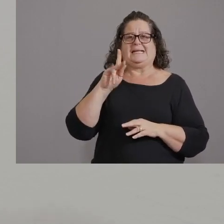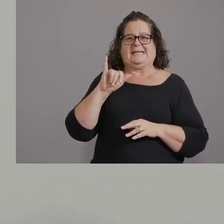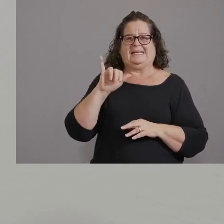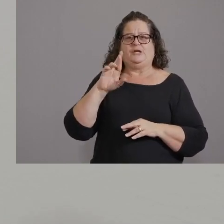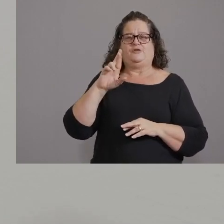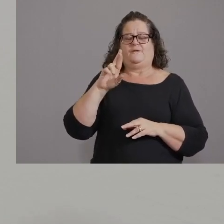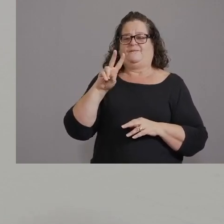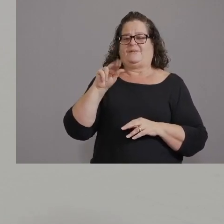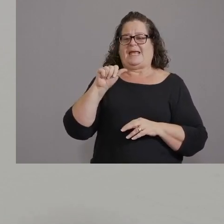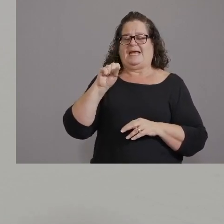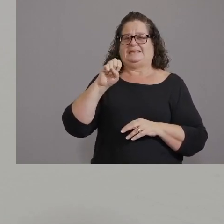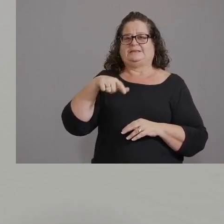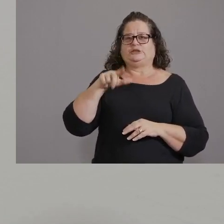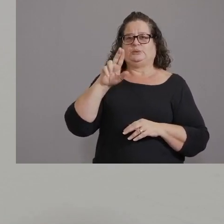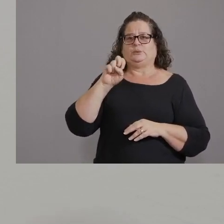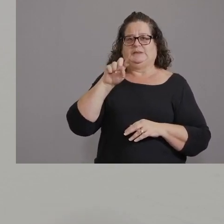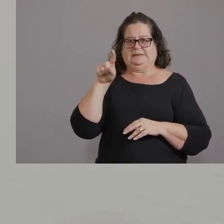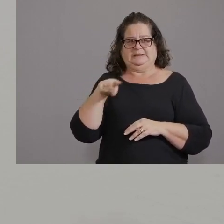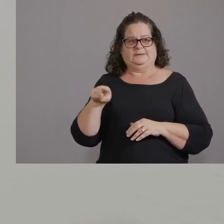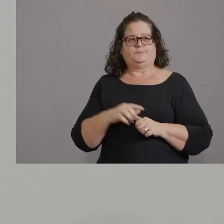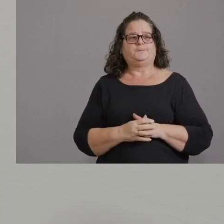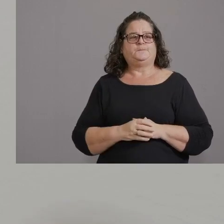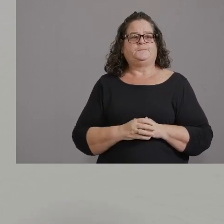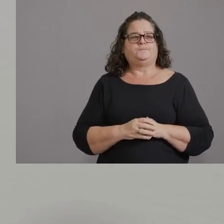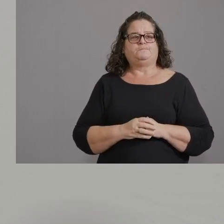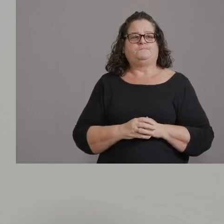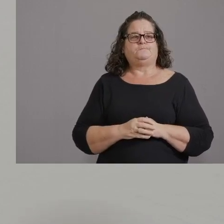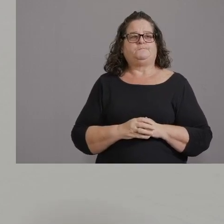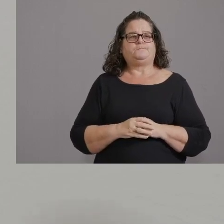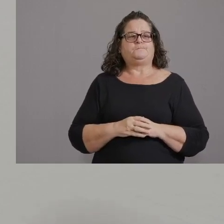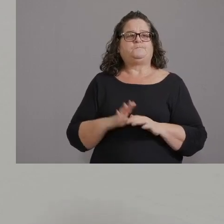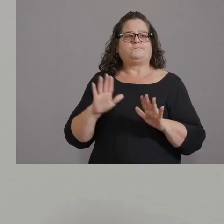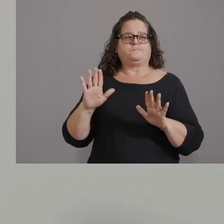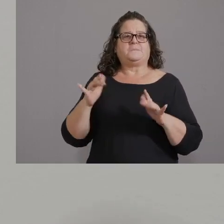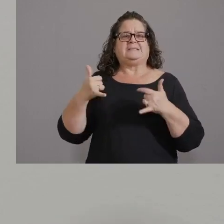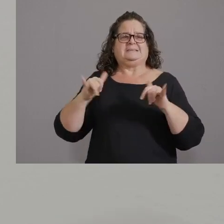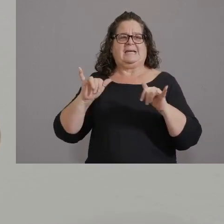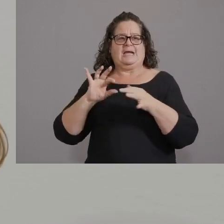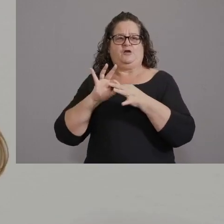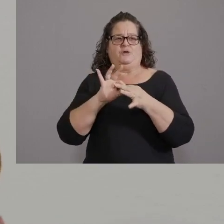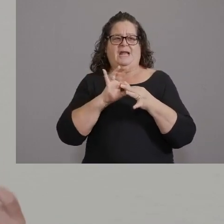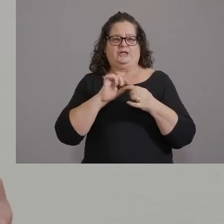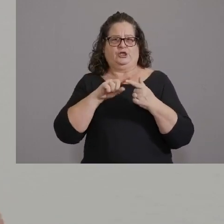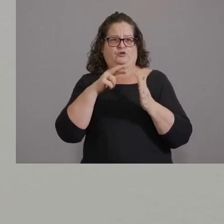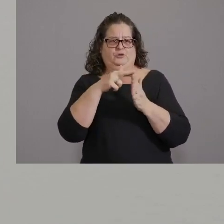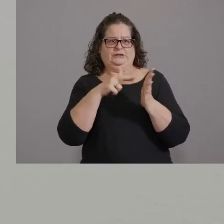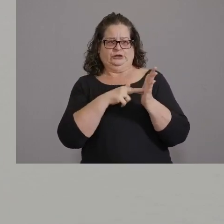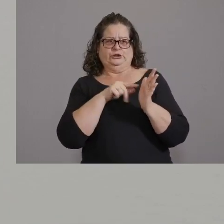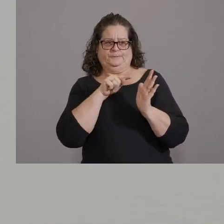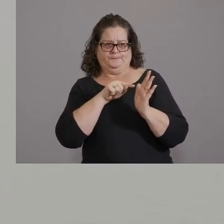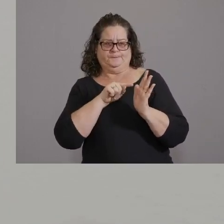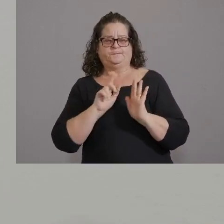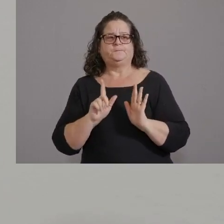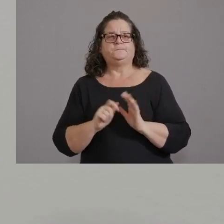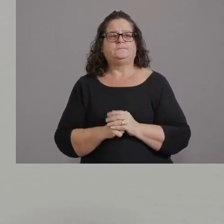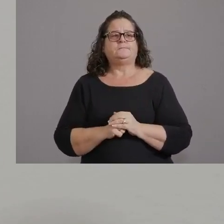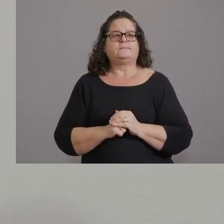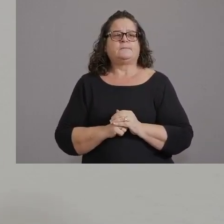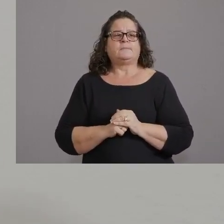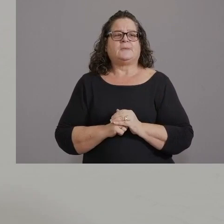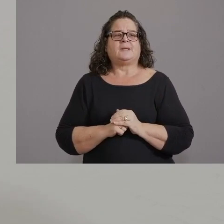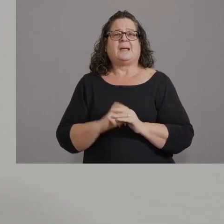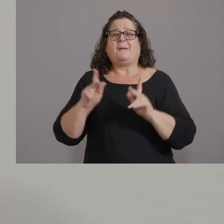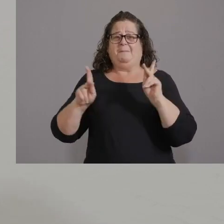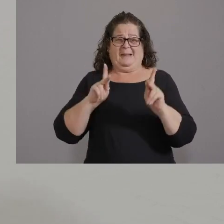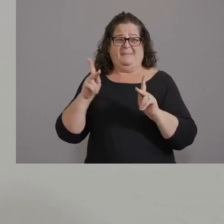Hello. So still on the topic of registration, we've been getting a lot of calls from people that say, I'll